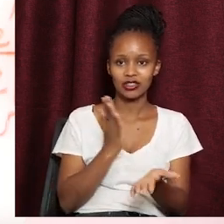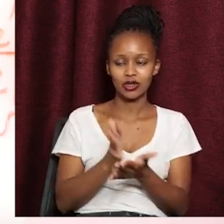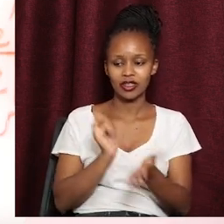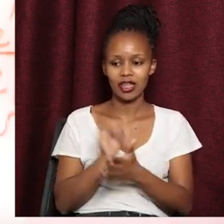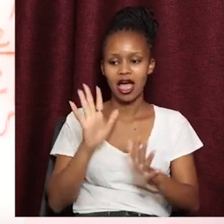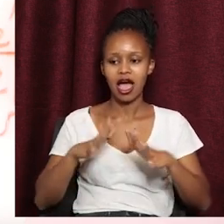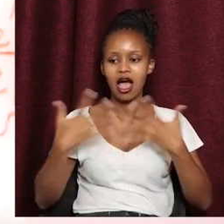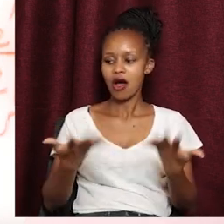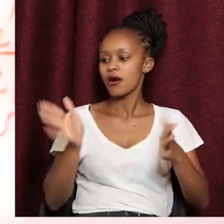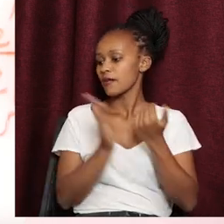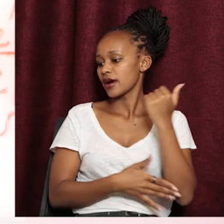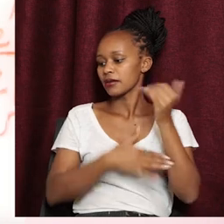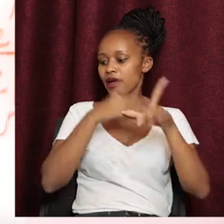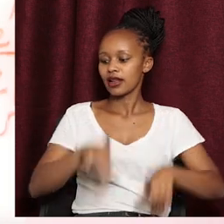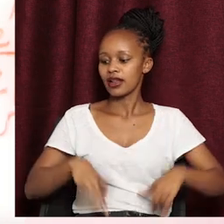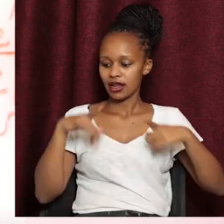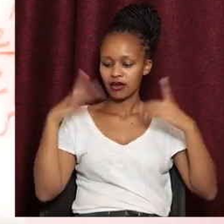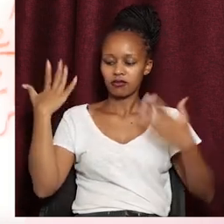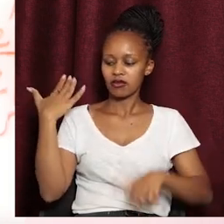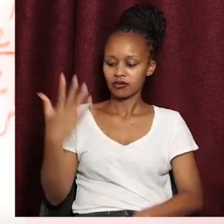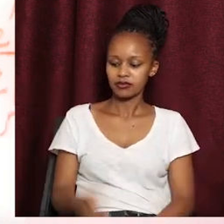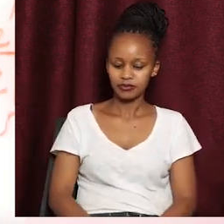reality of the bad life that was lived.